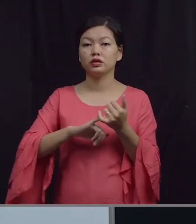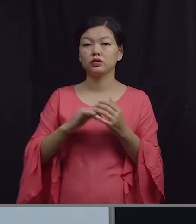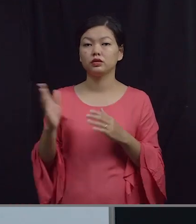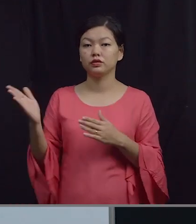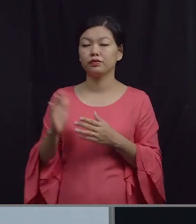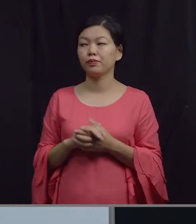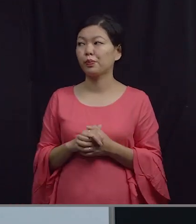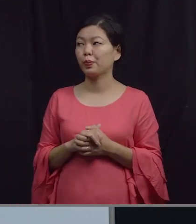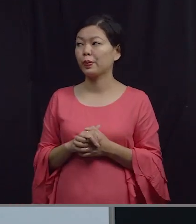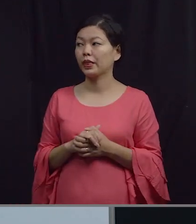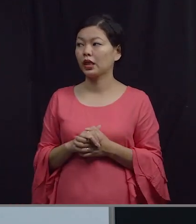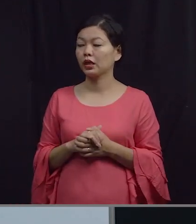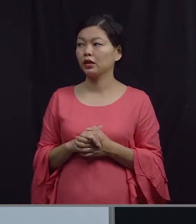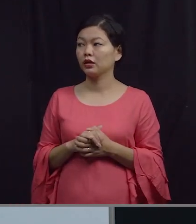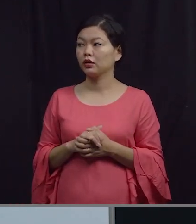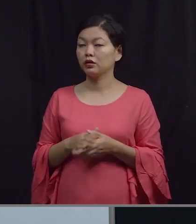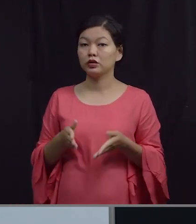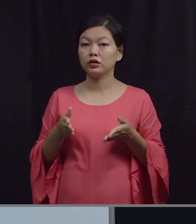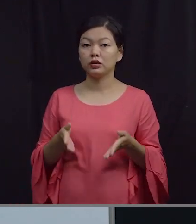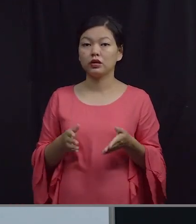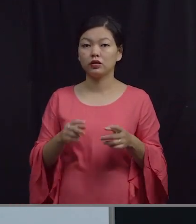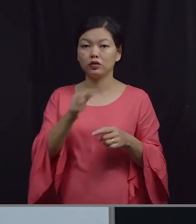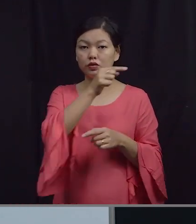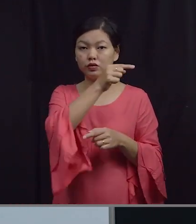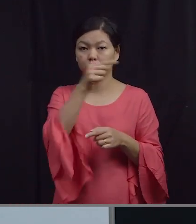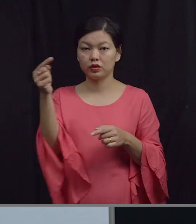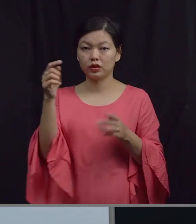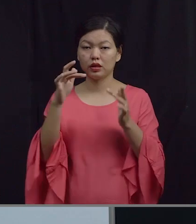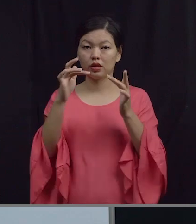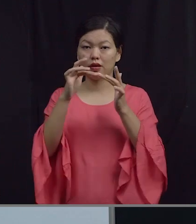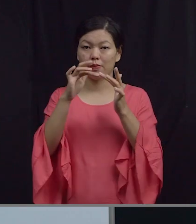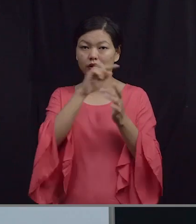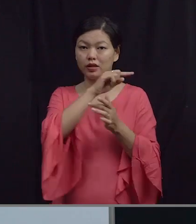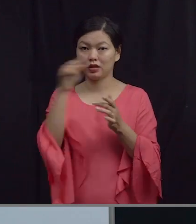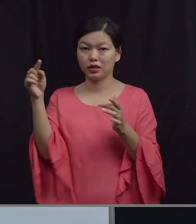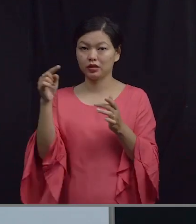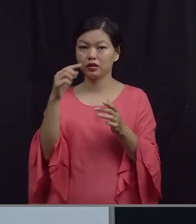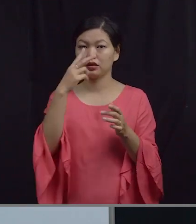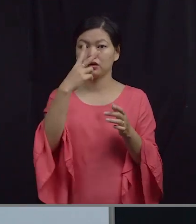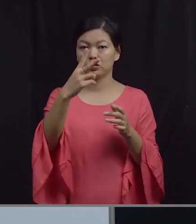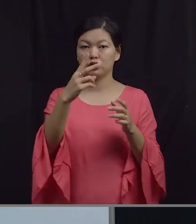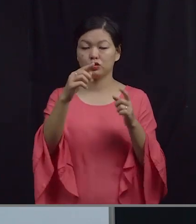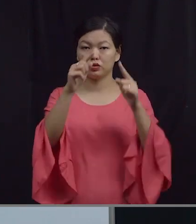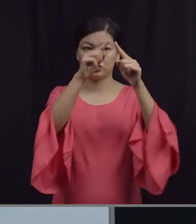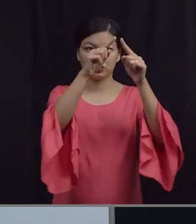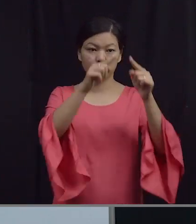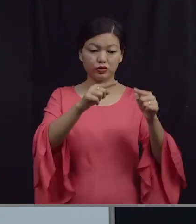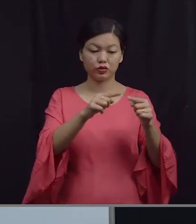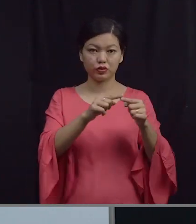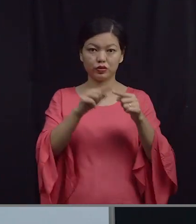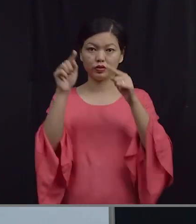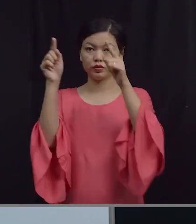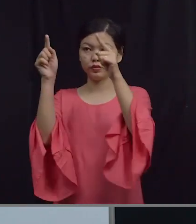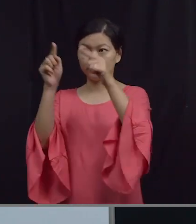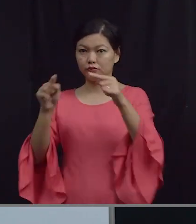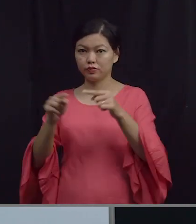So this is one lens, say I'll consider this as lens A, and say this is another lens, so I'll consider